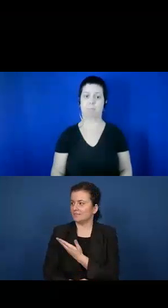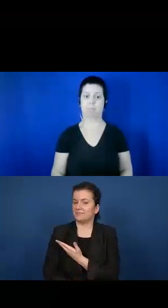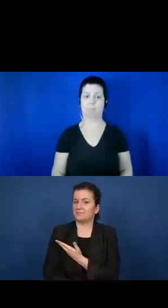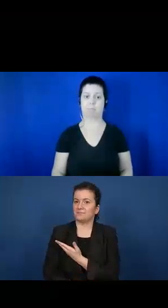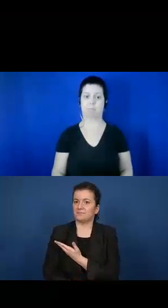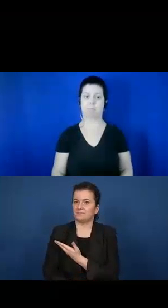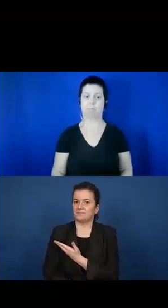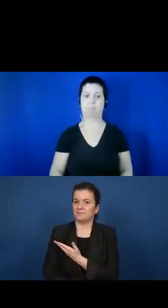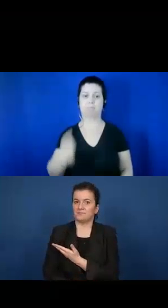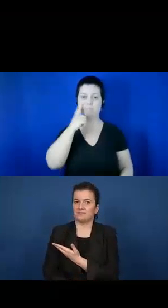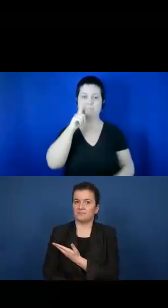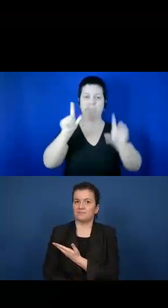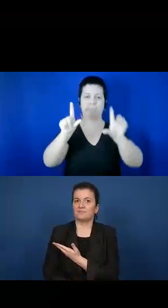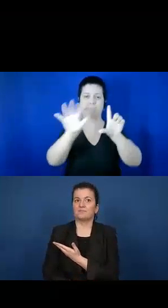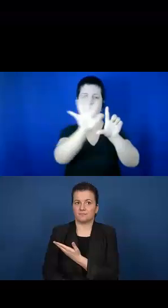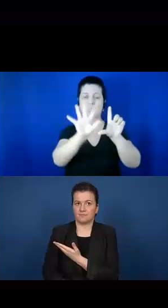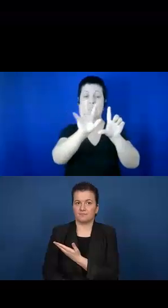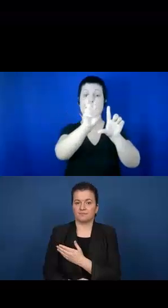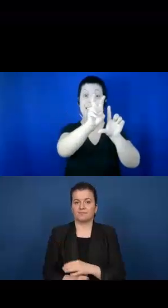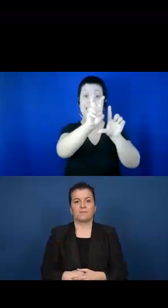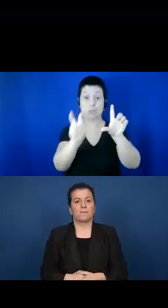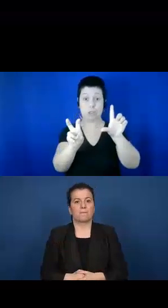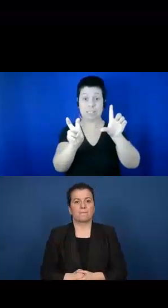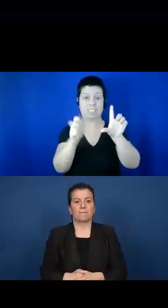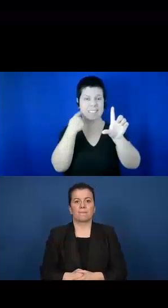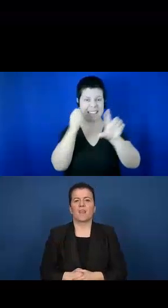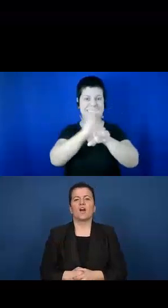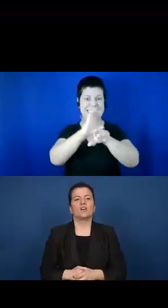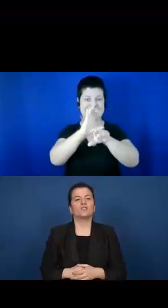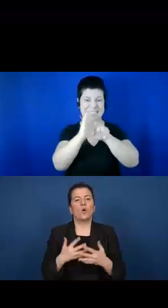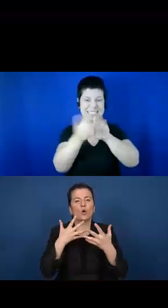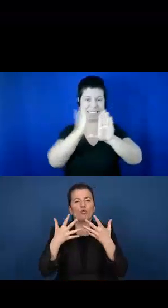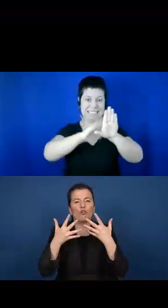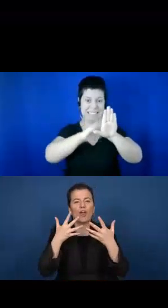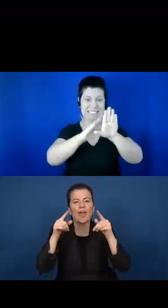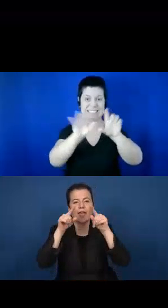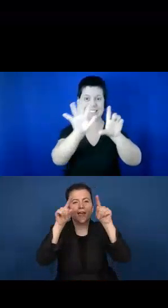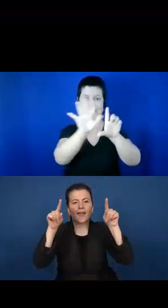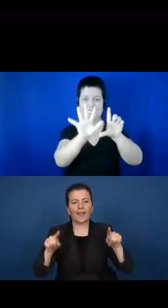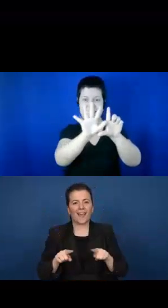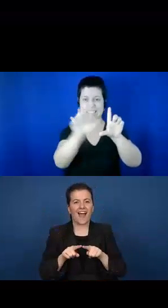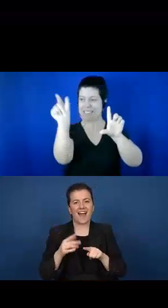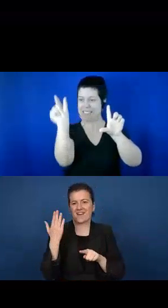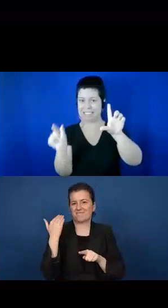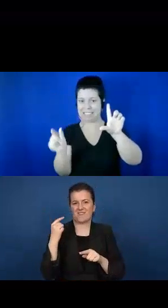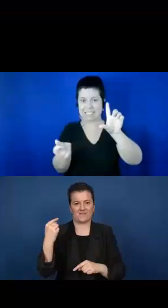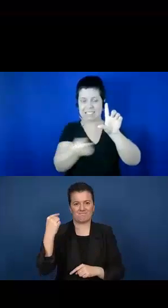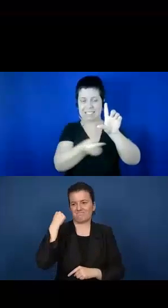gray background behind the 5x5 grid that we intend to place on the